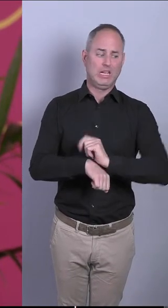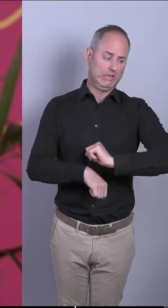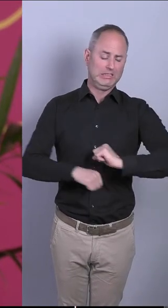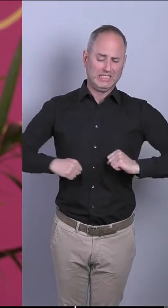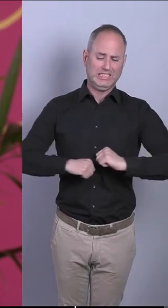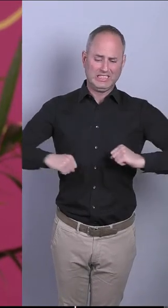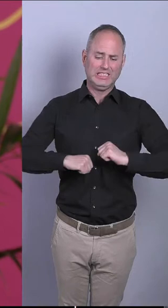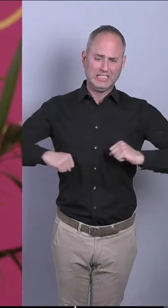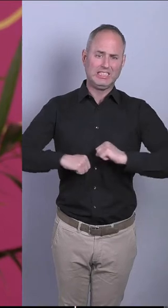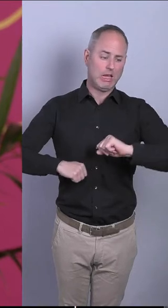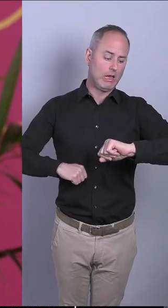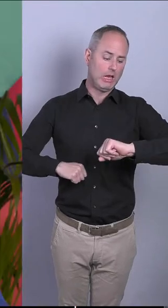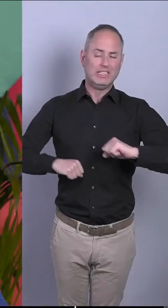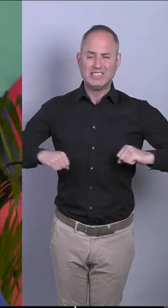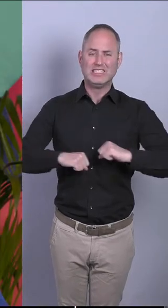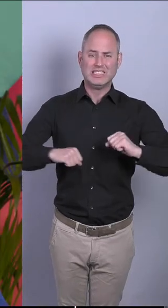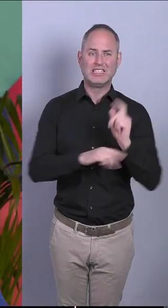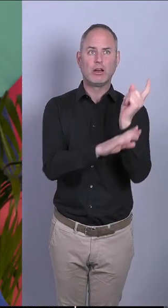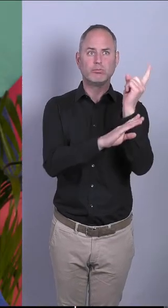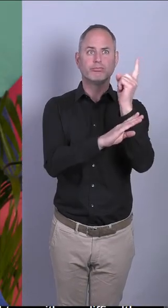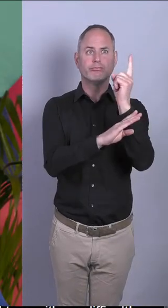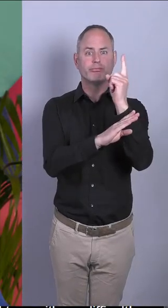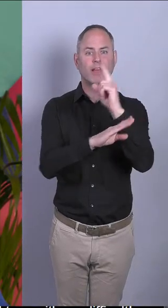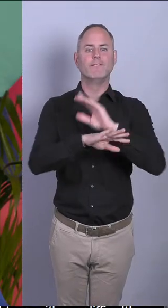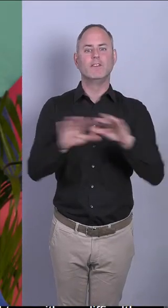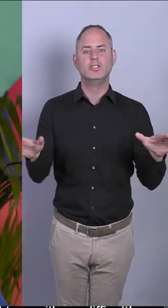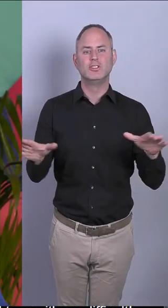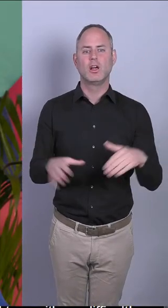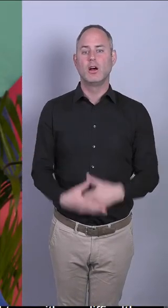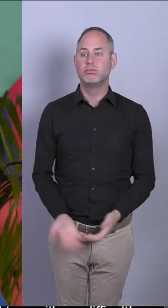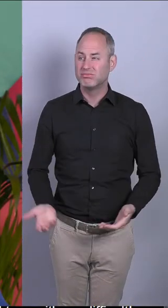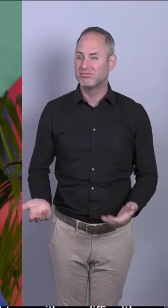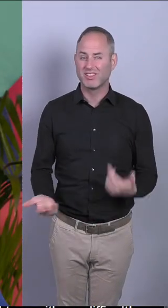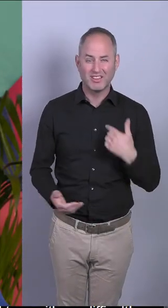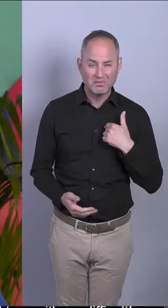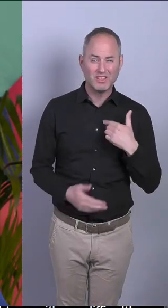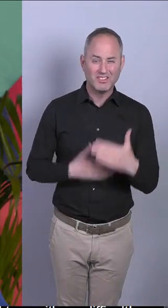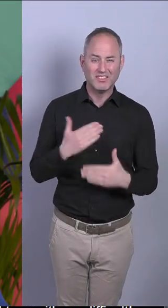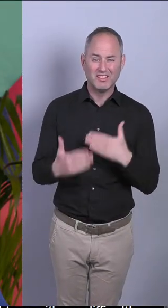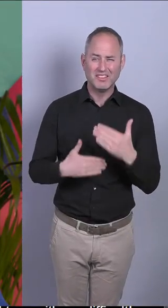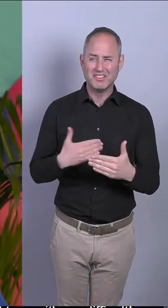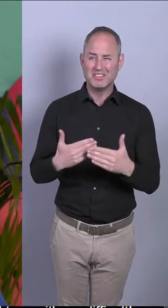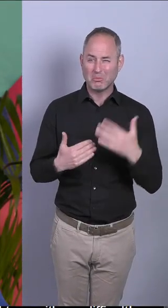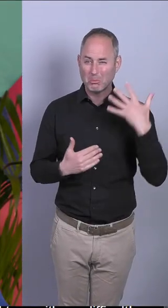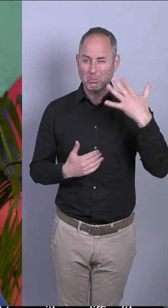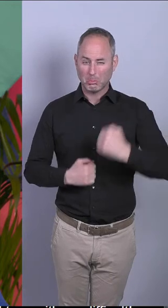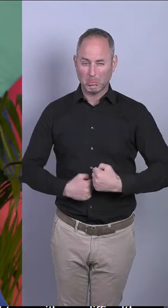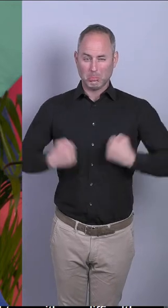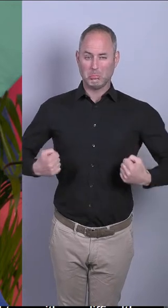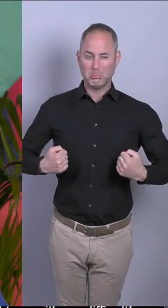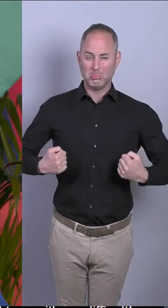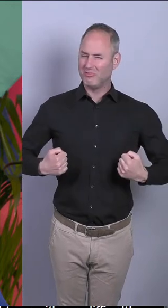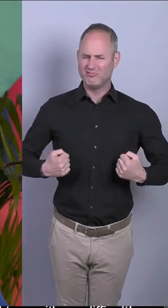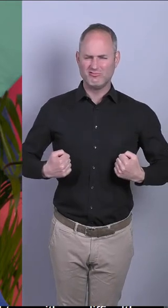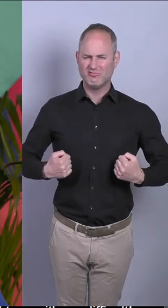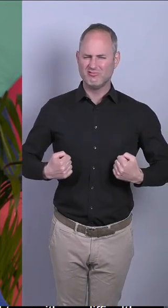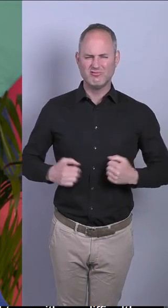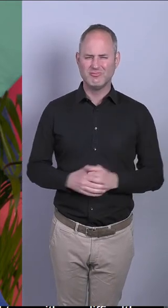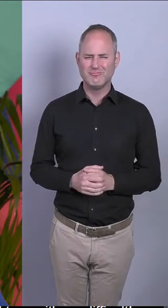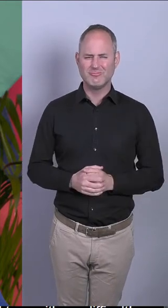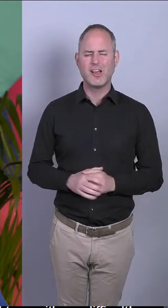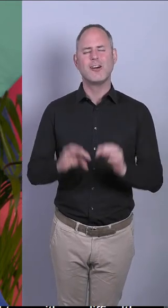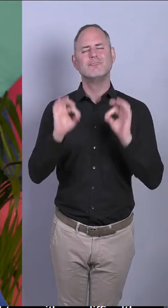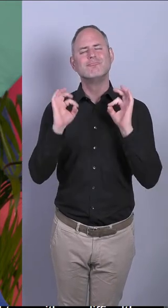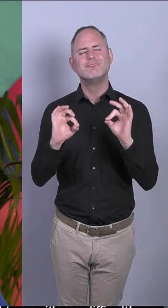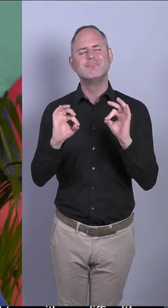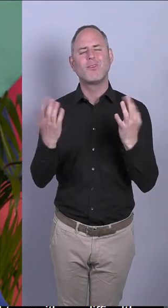back and I need to focus. If I don't focus, I collapse, which is certainly not the idea of Pilates. The